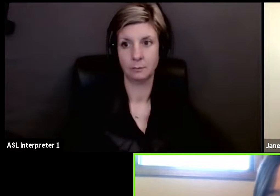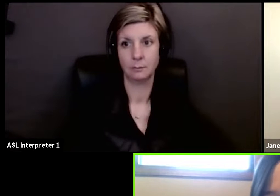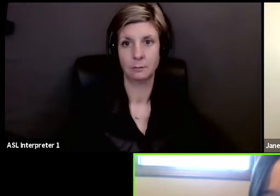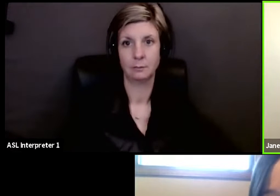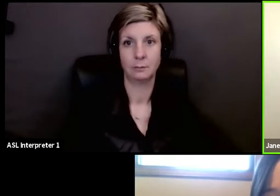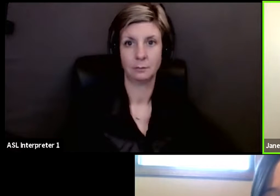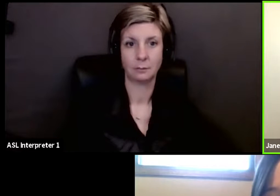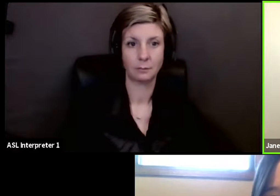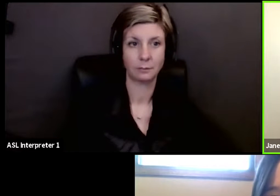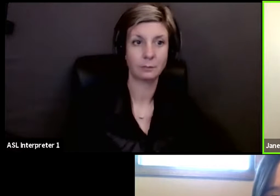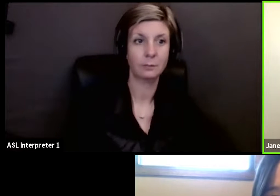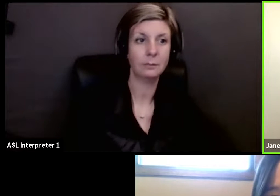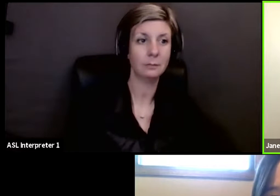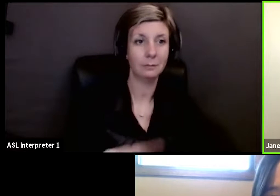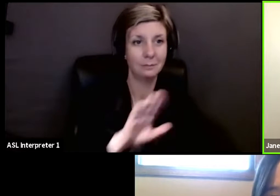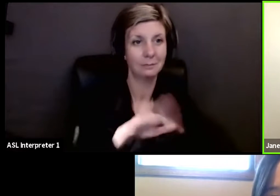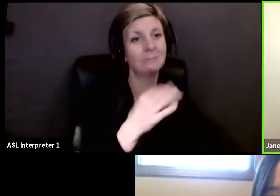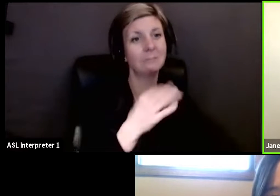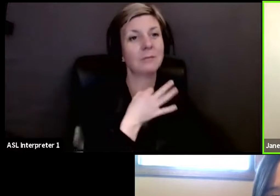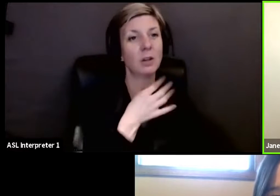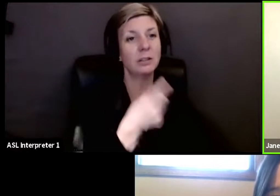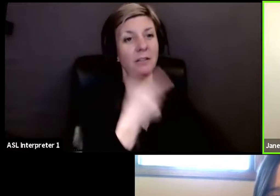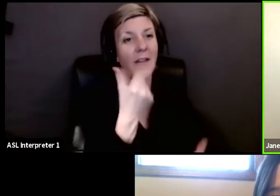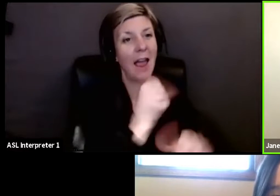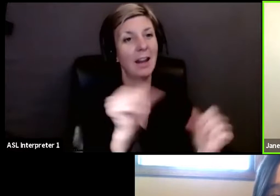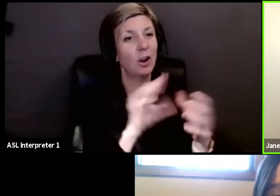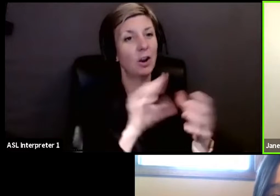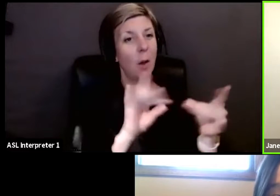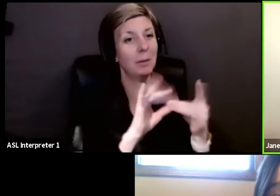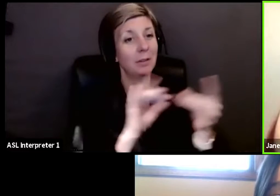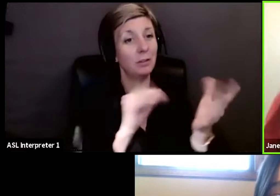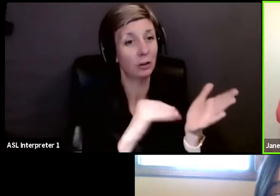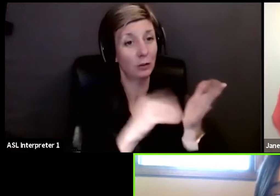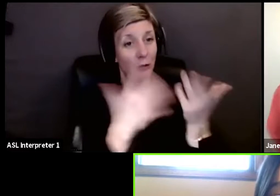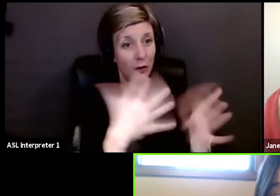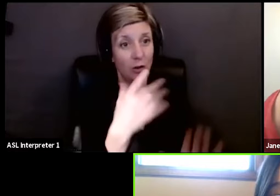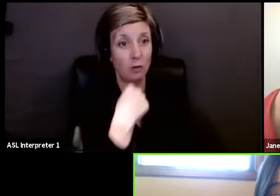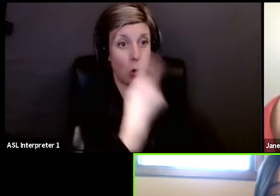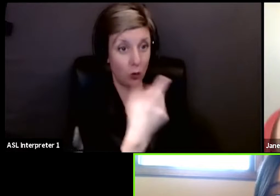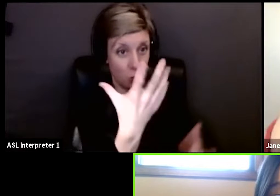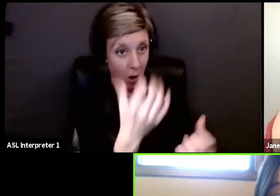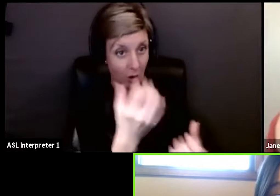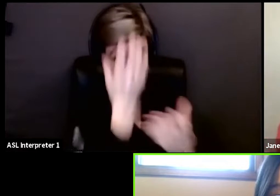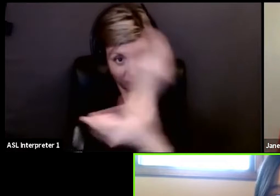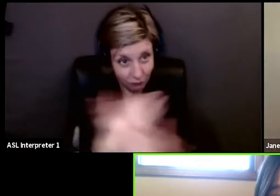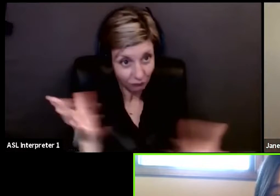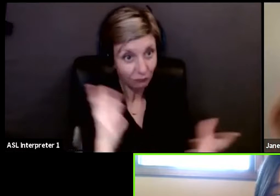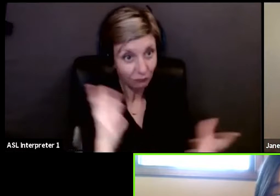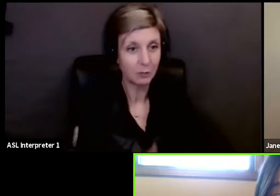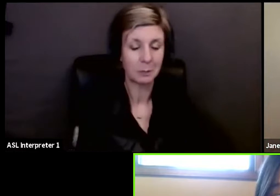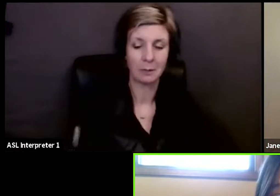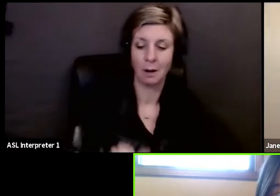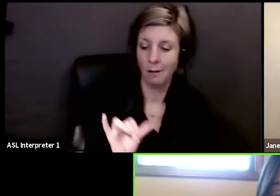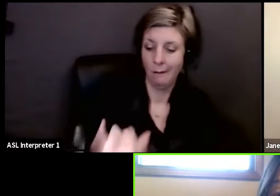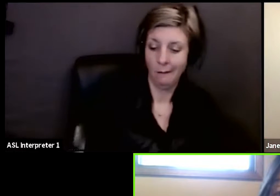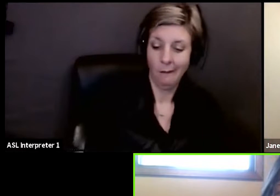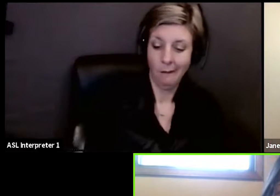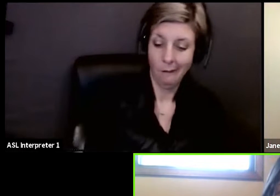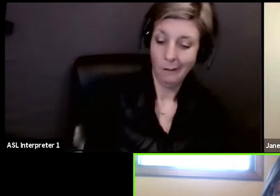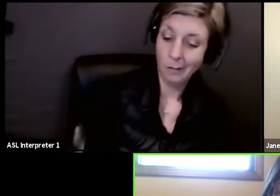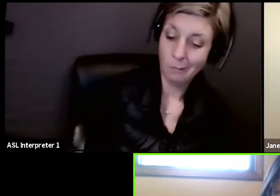Sunny, did you have things that doctors have said to you that you would like to share? Oh my goodness. Where do I start?